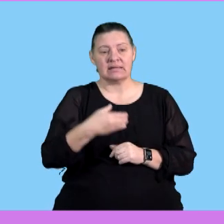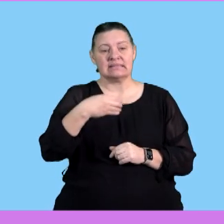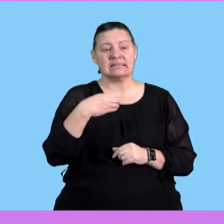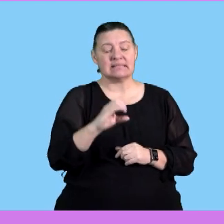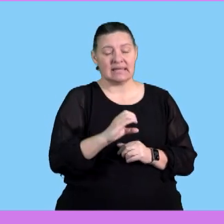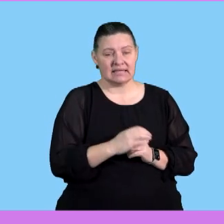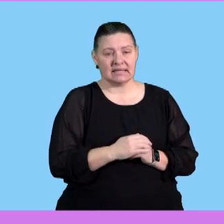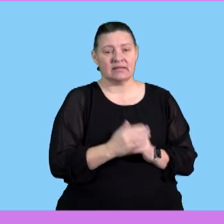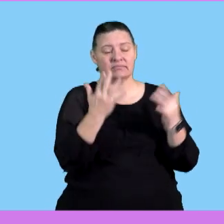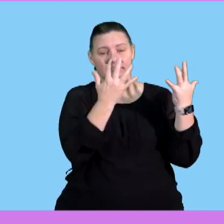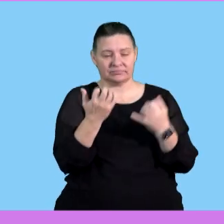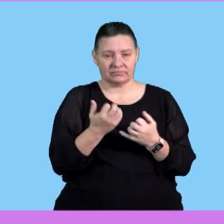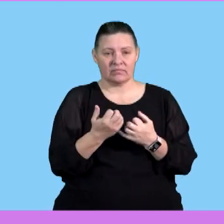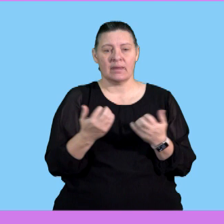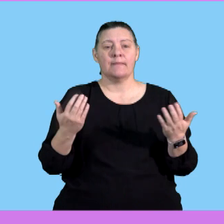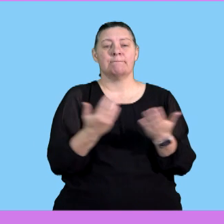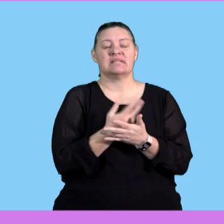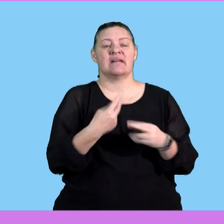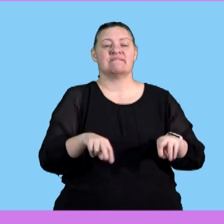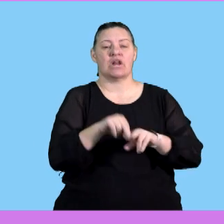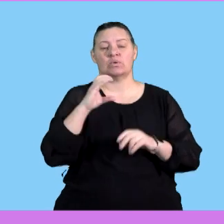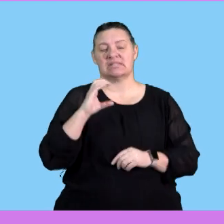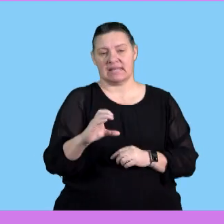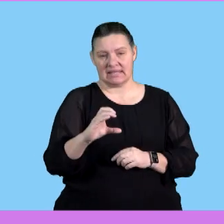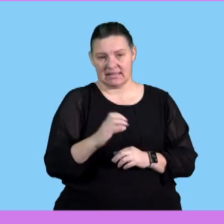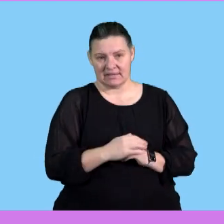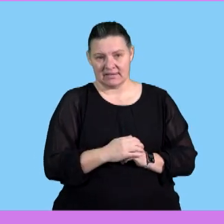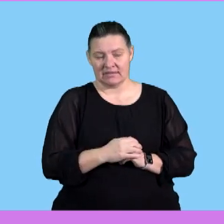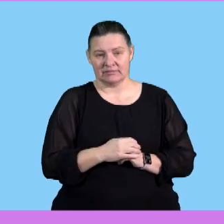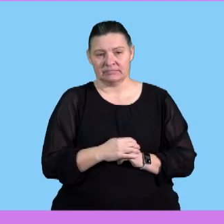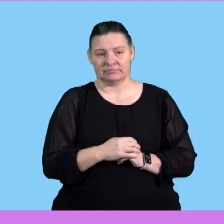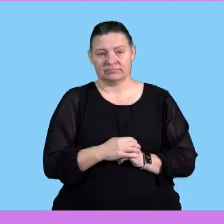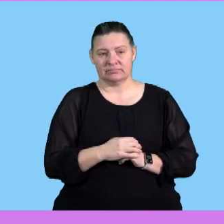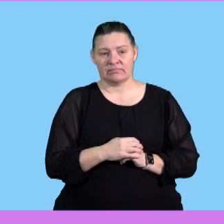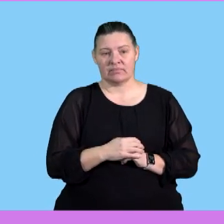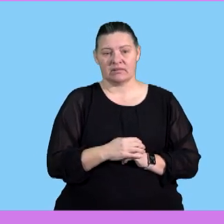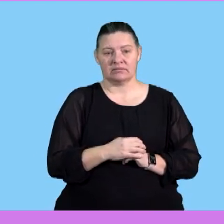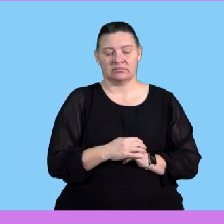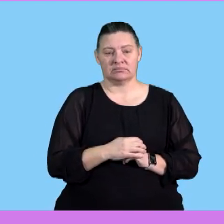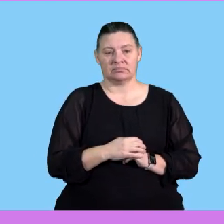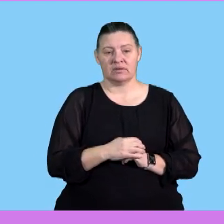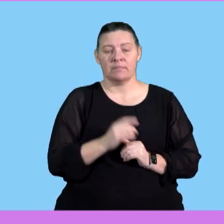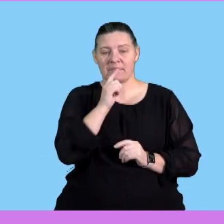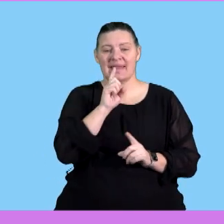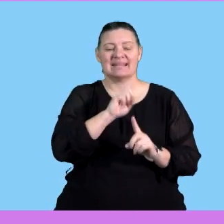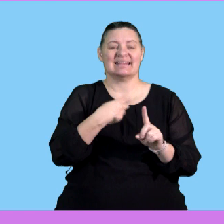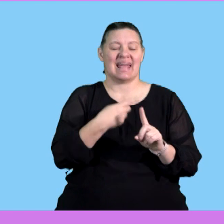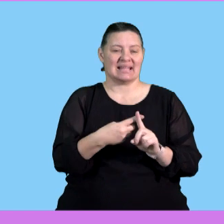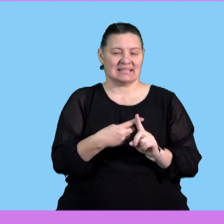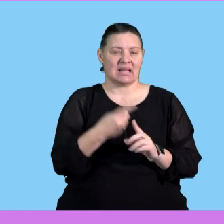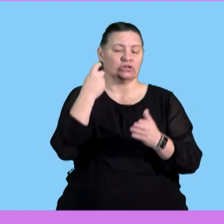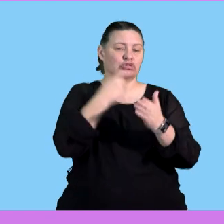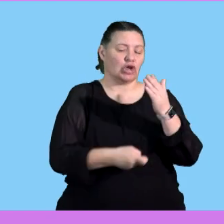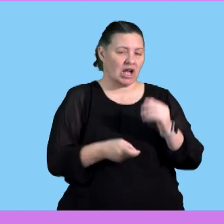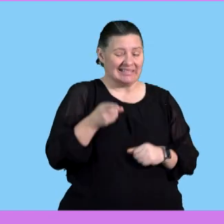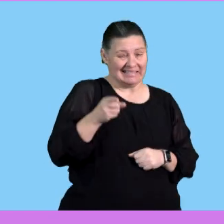Now the next question, it says calculate the missing value of C. So the missing value of C is this amount, the tax that